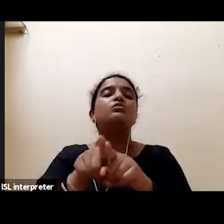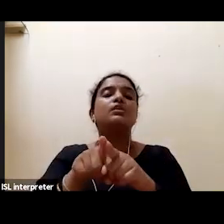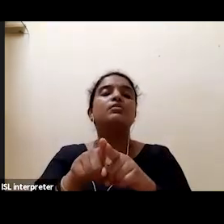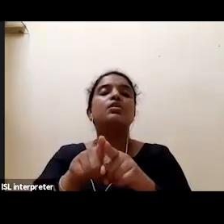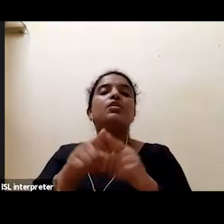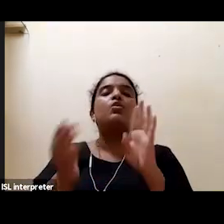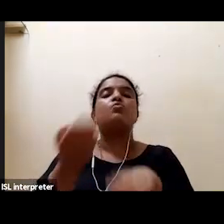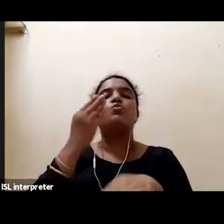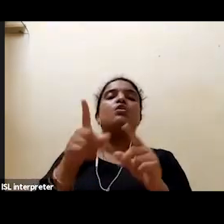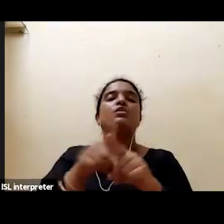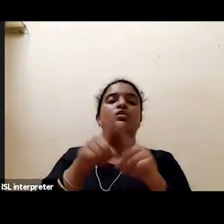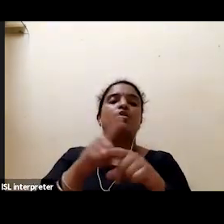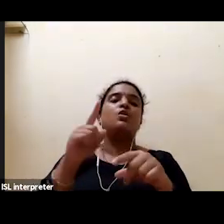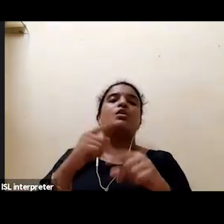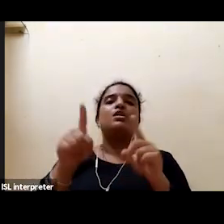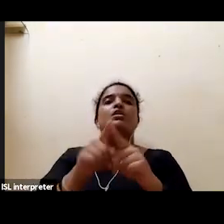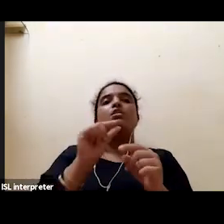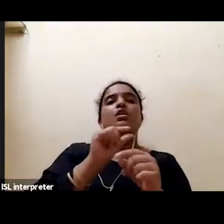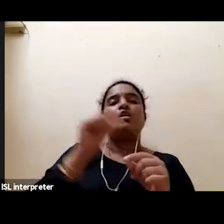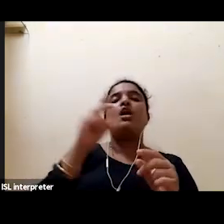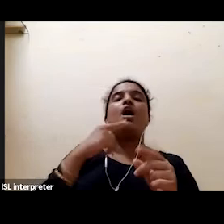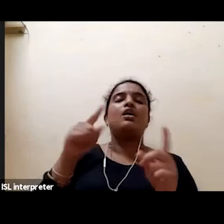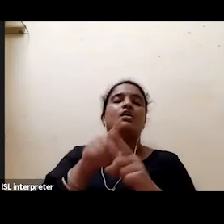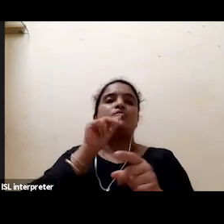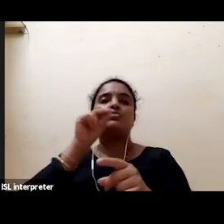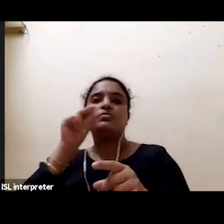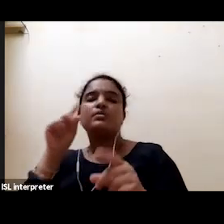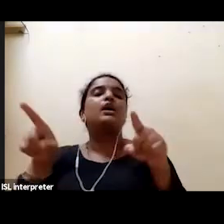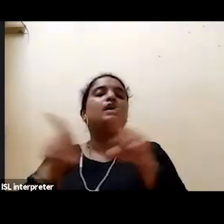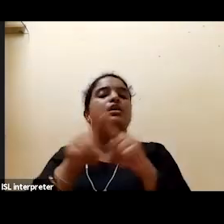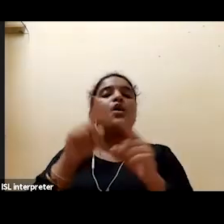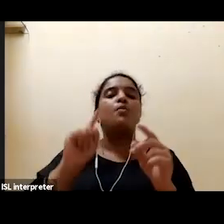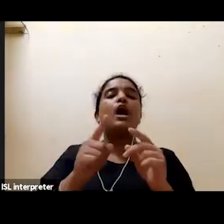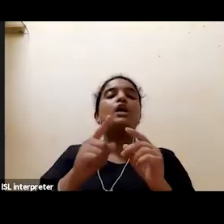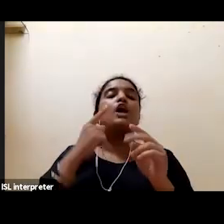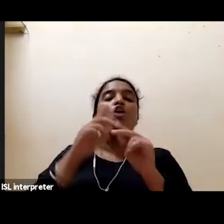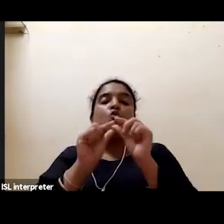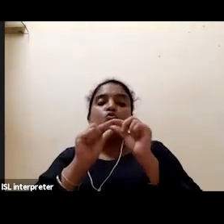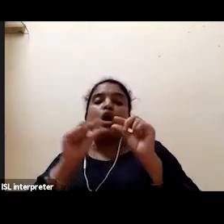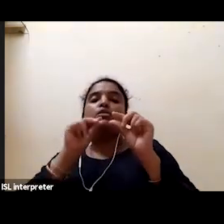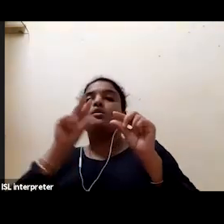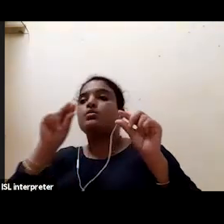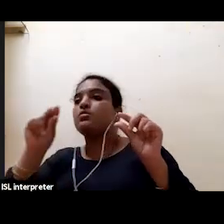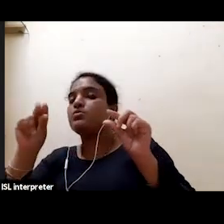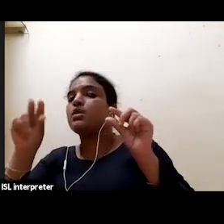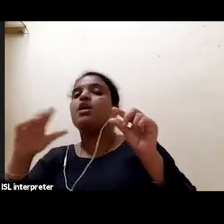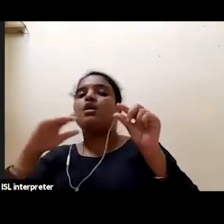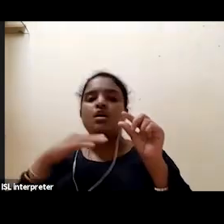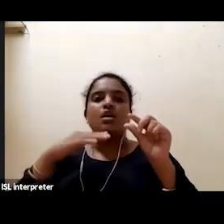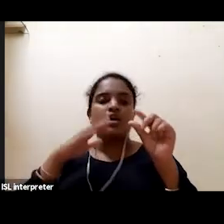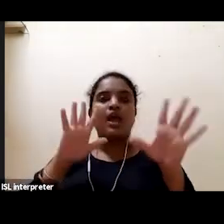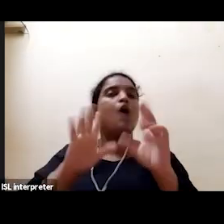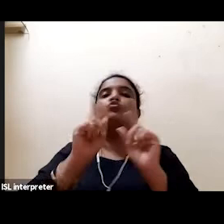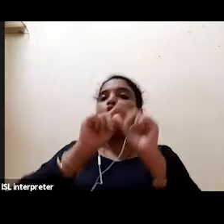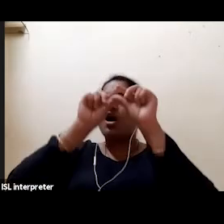beyond what you can read in one breath. If it's too long, then you can cut it down into two sentences, or cut down some of the extra words of